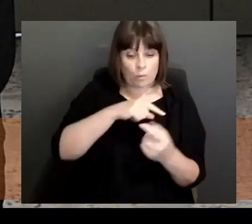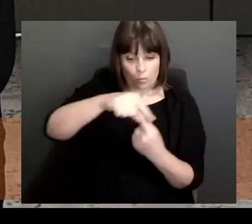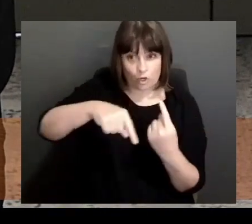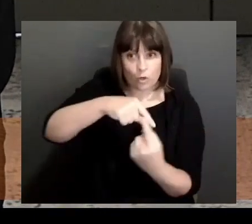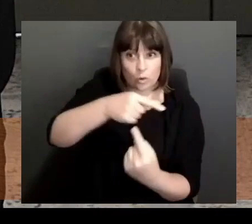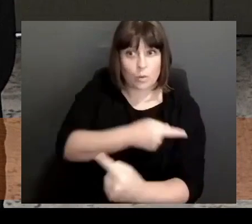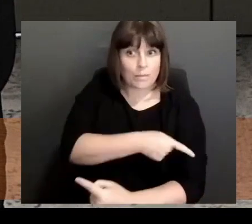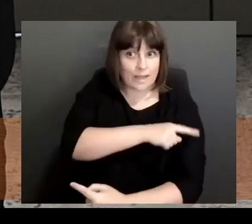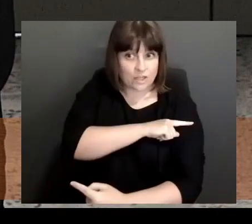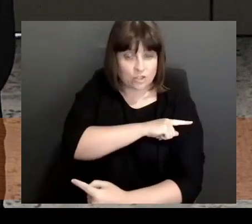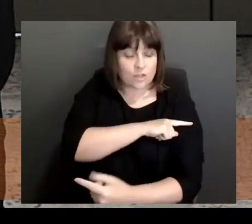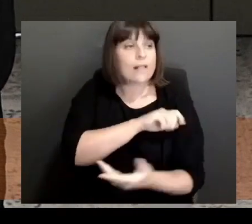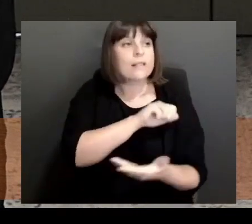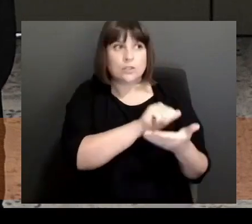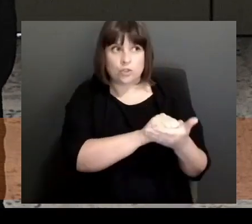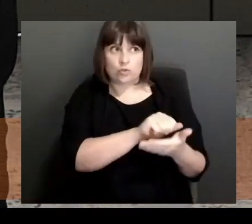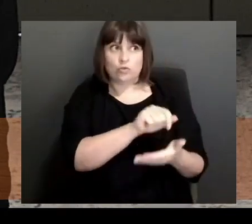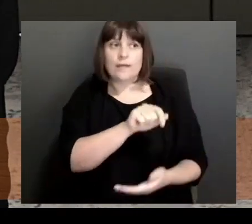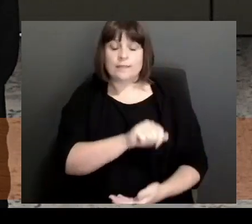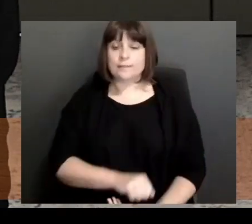That's correct. So